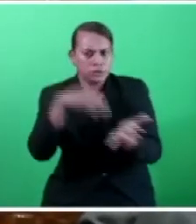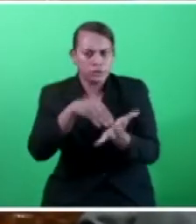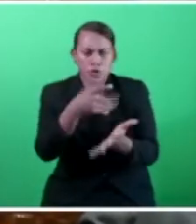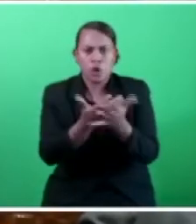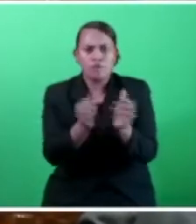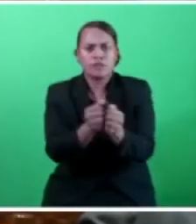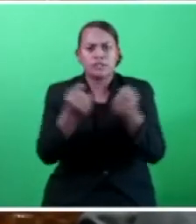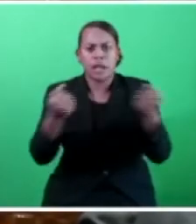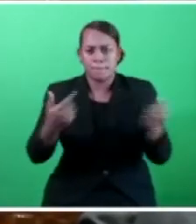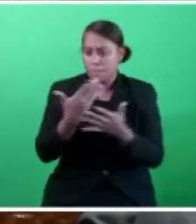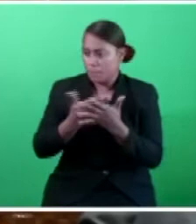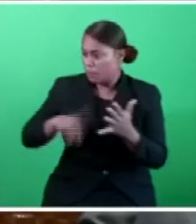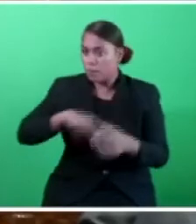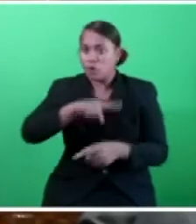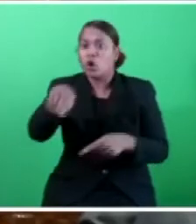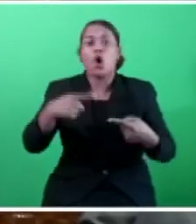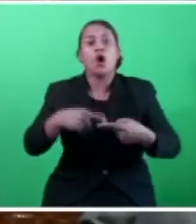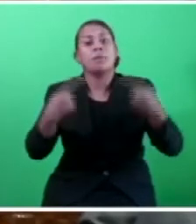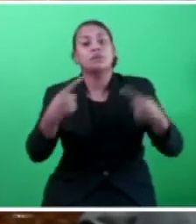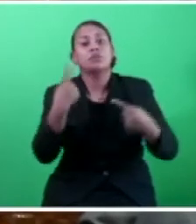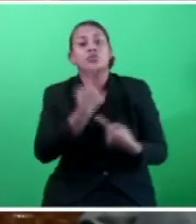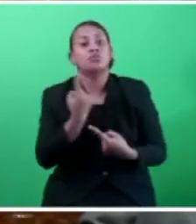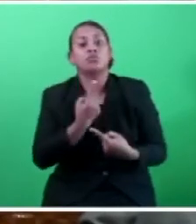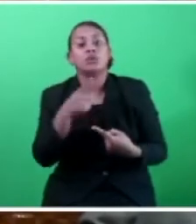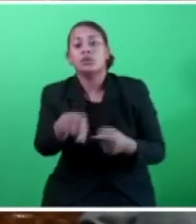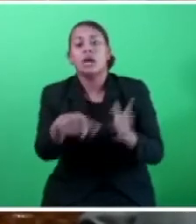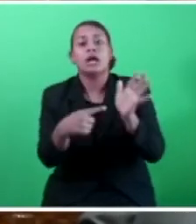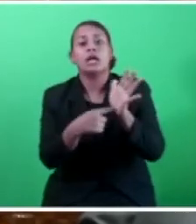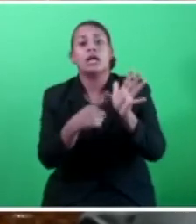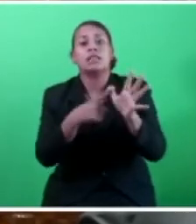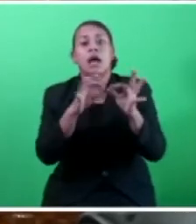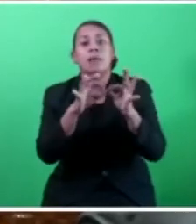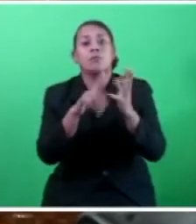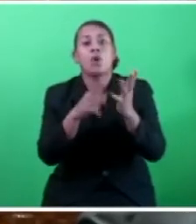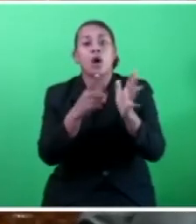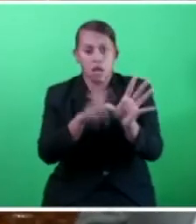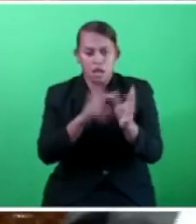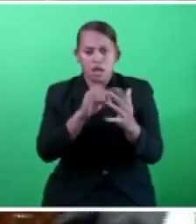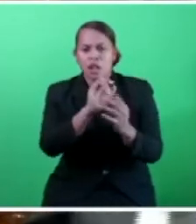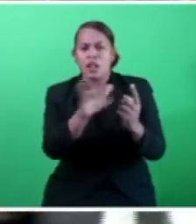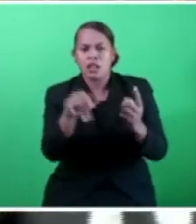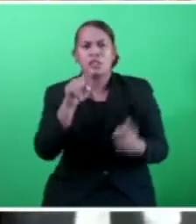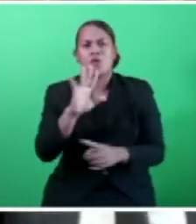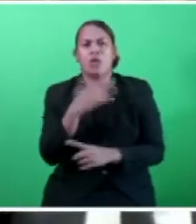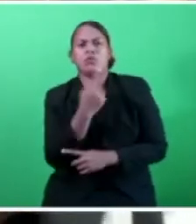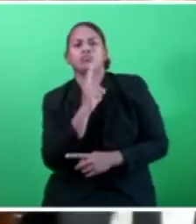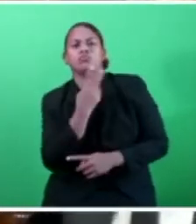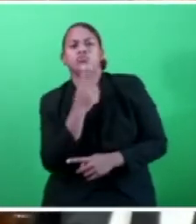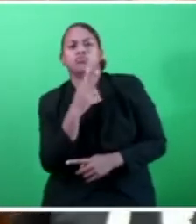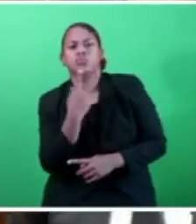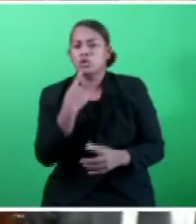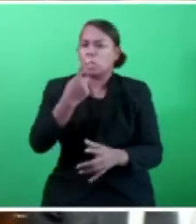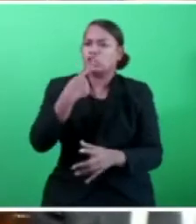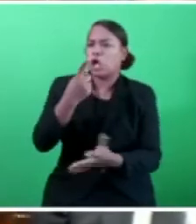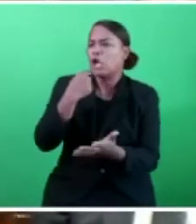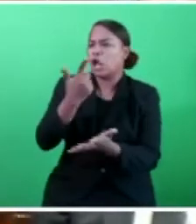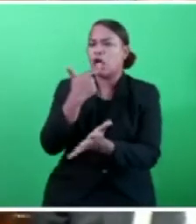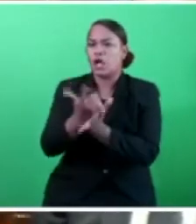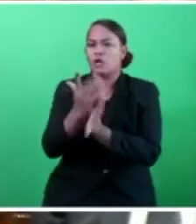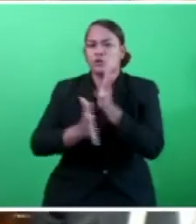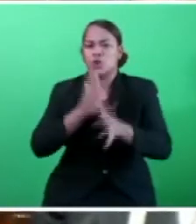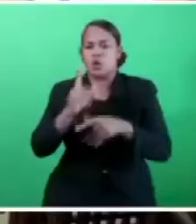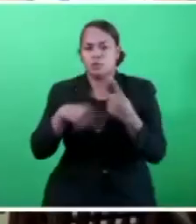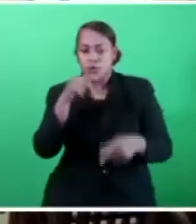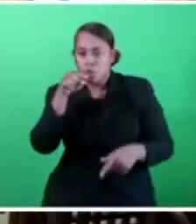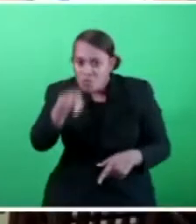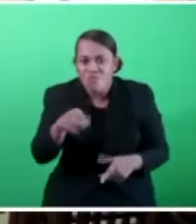opposition, namely Honorable Tambuya, have proven they are far more interested in preying on people's panic than on providing real